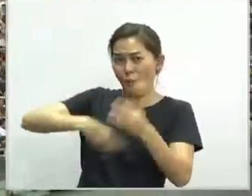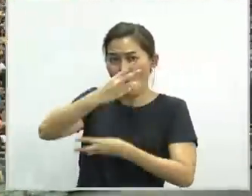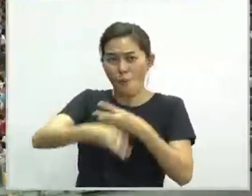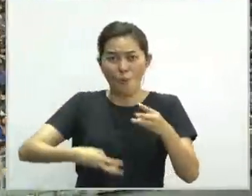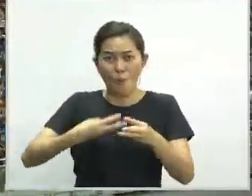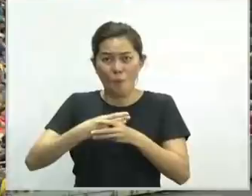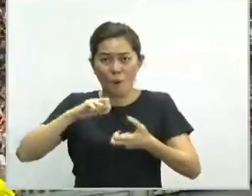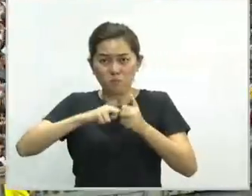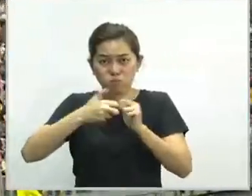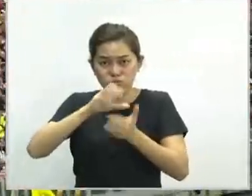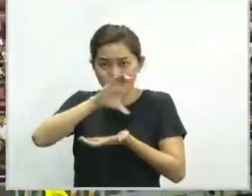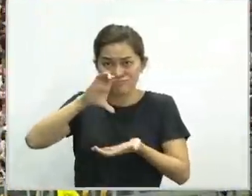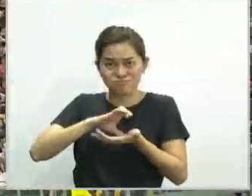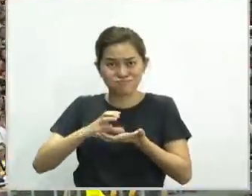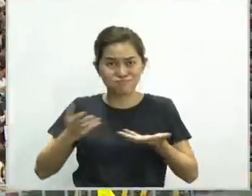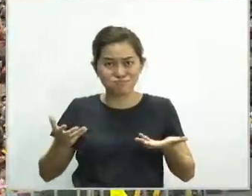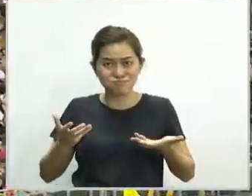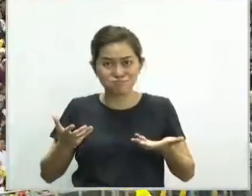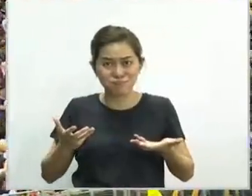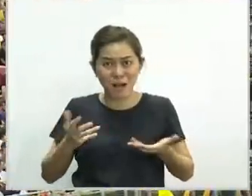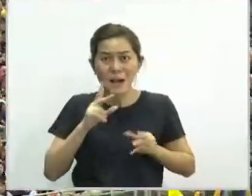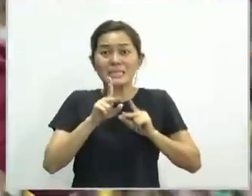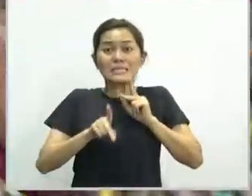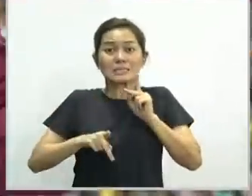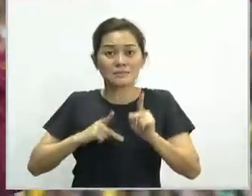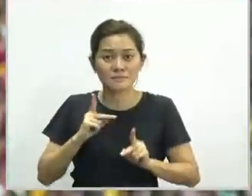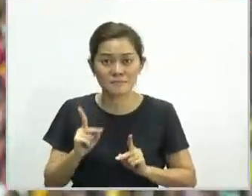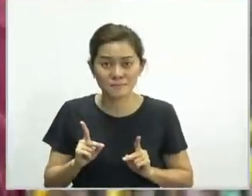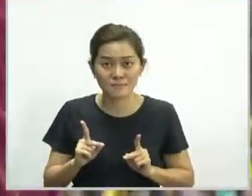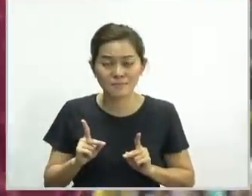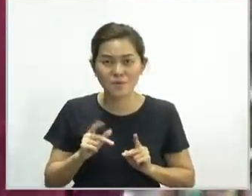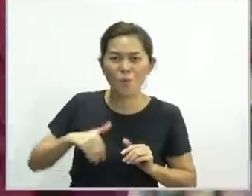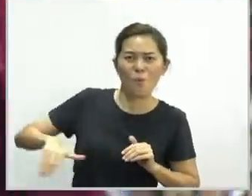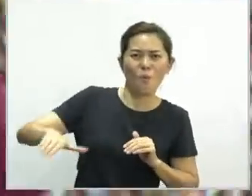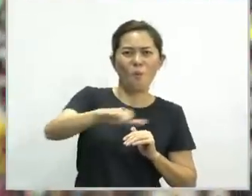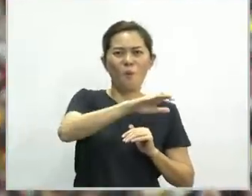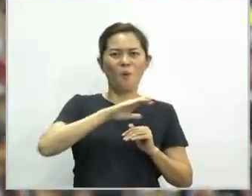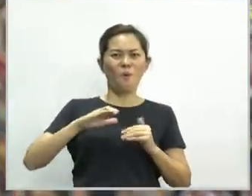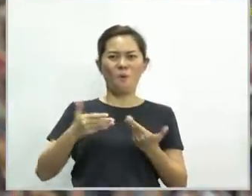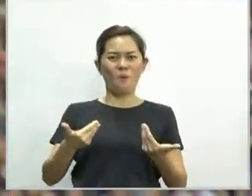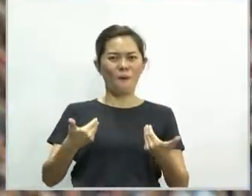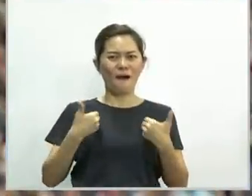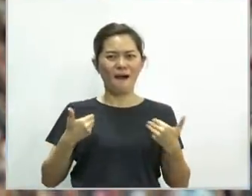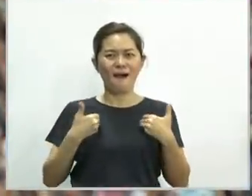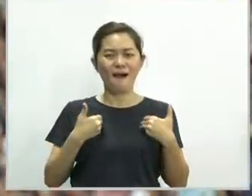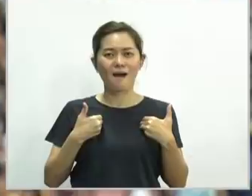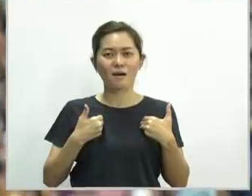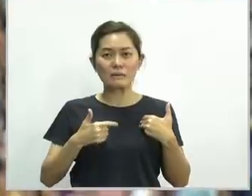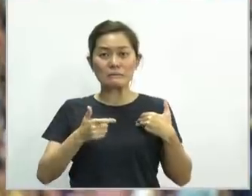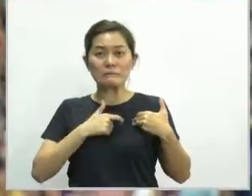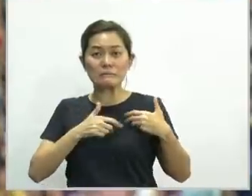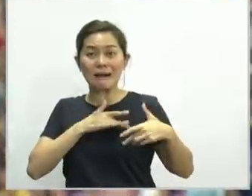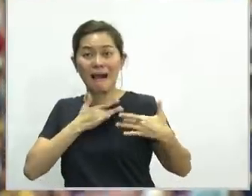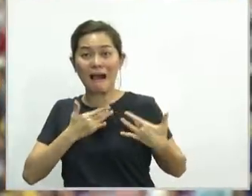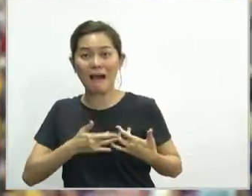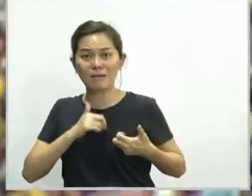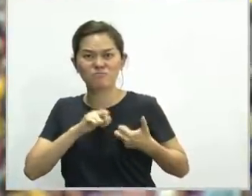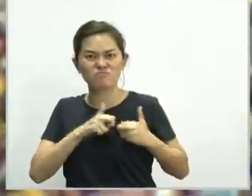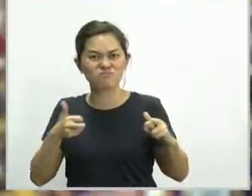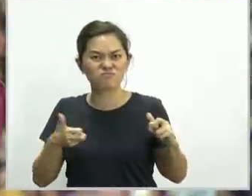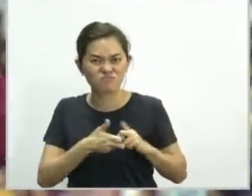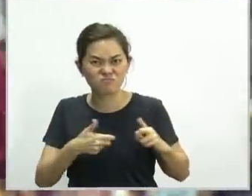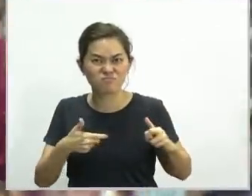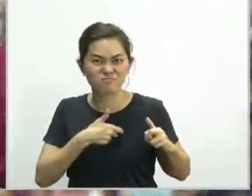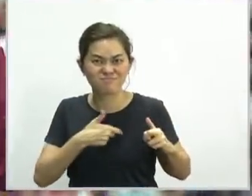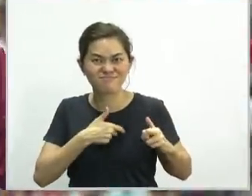world? It's people. We all have a heart problem. We've got